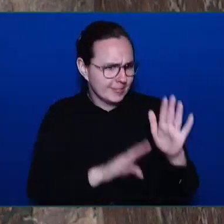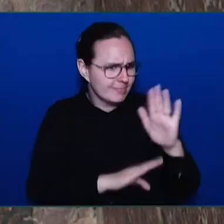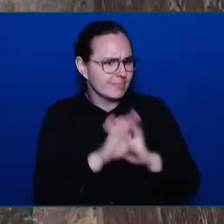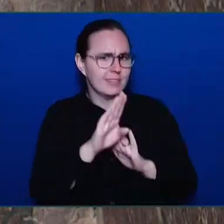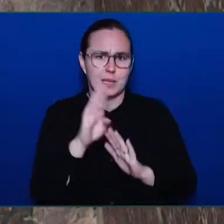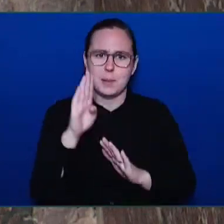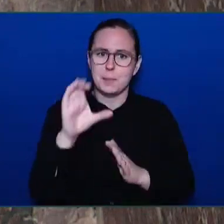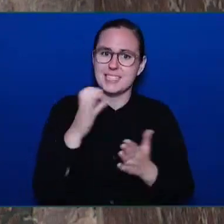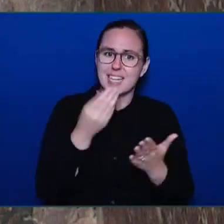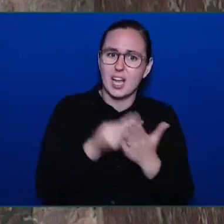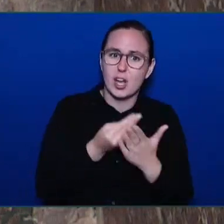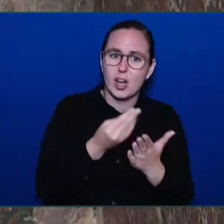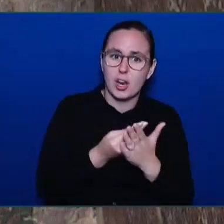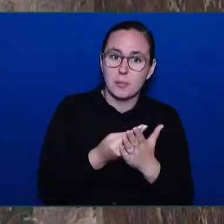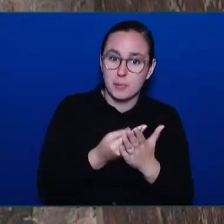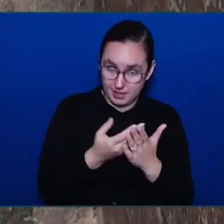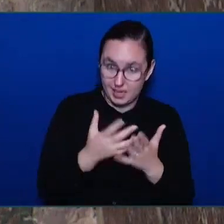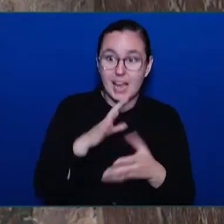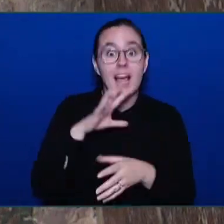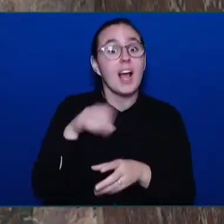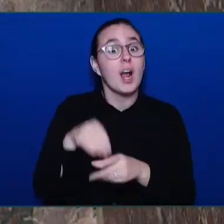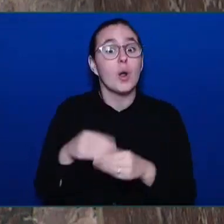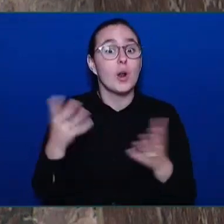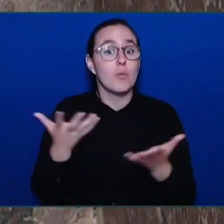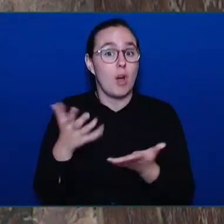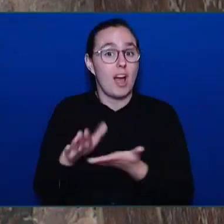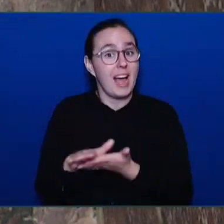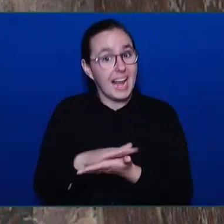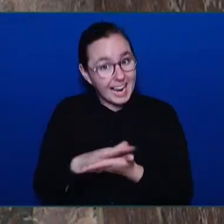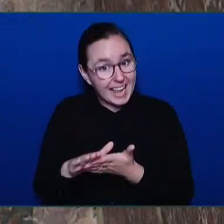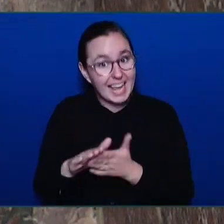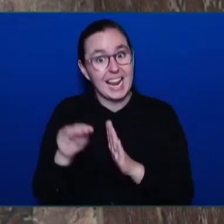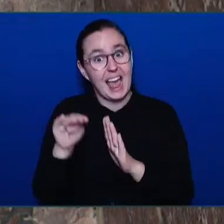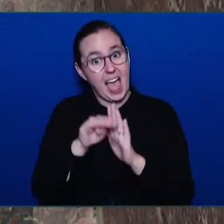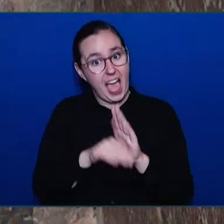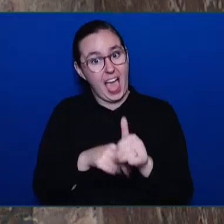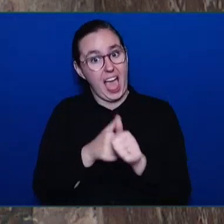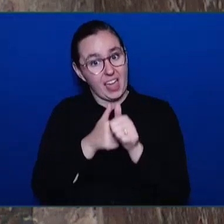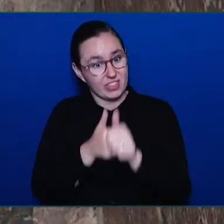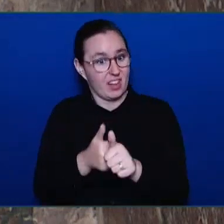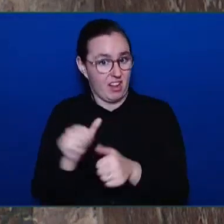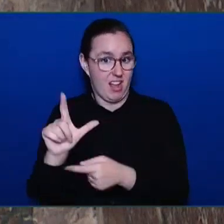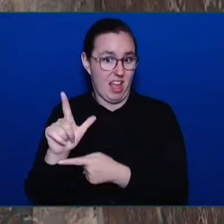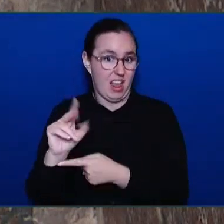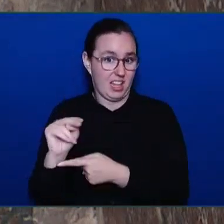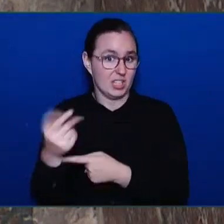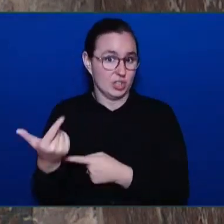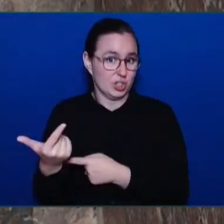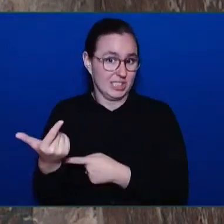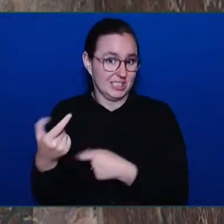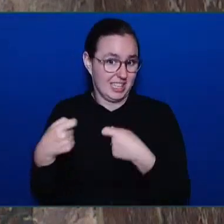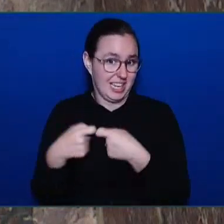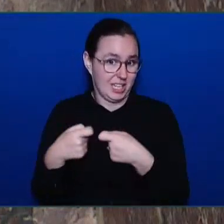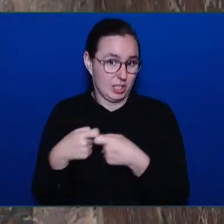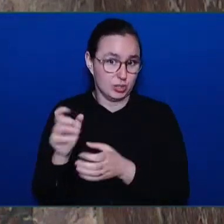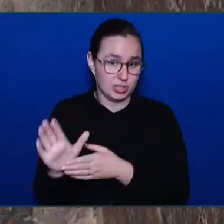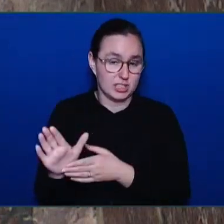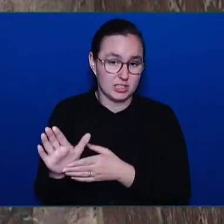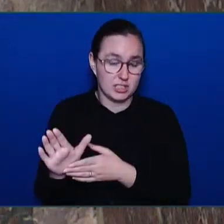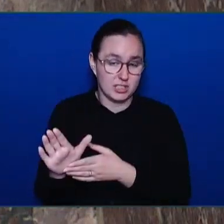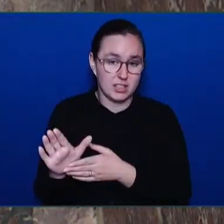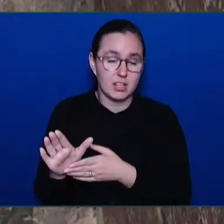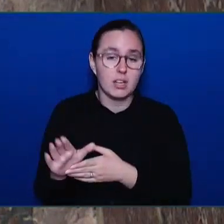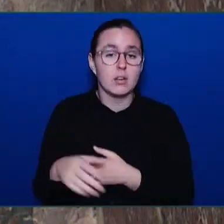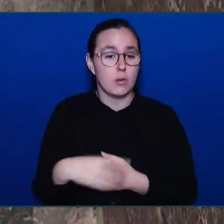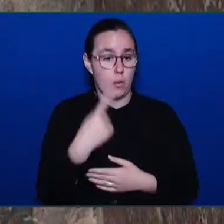LNG projects like Cedar LNG. The Musqueam Indian Band has partnered with Fortis on a project